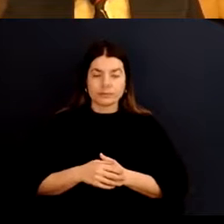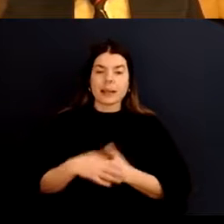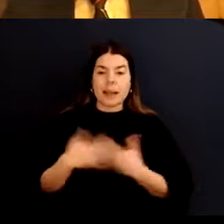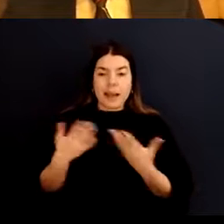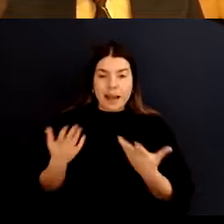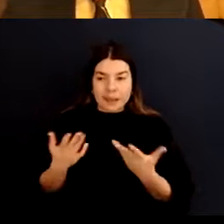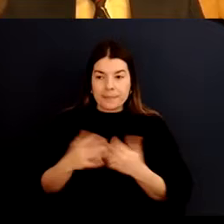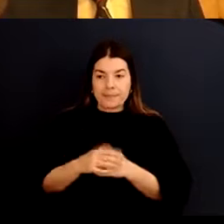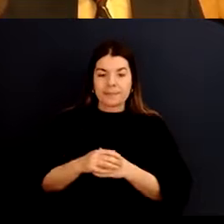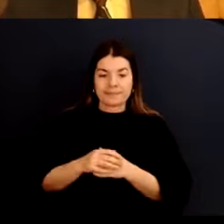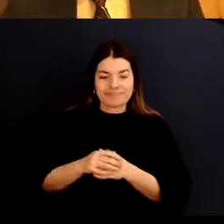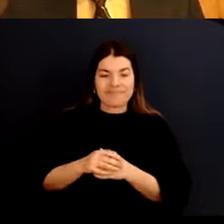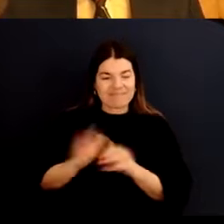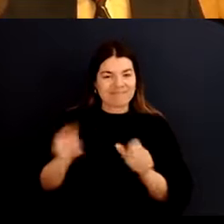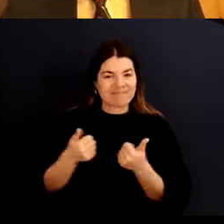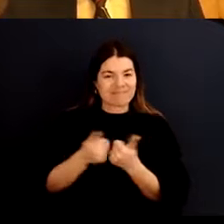Another difficult question.